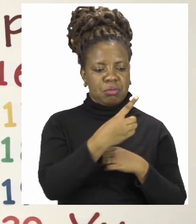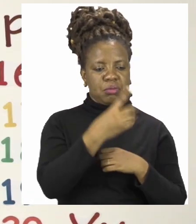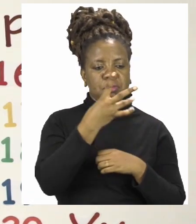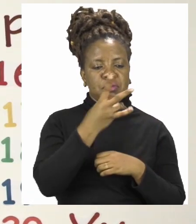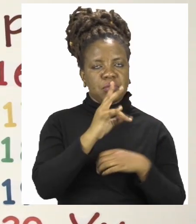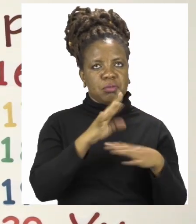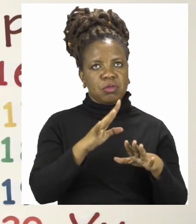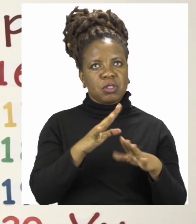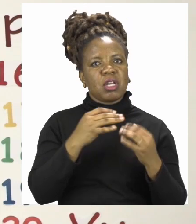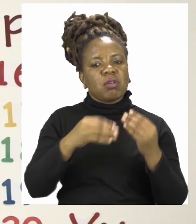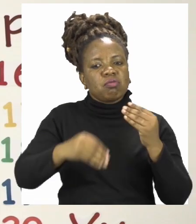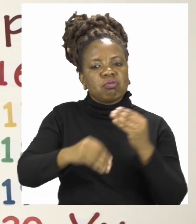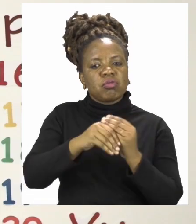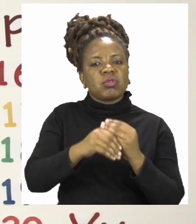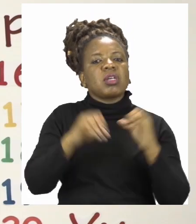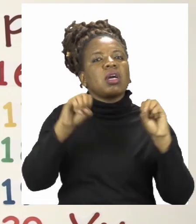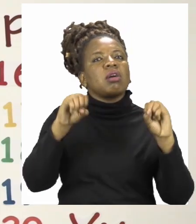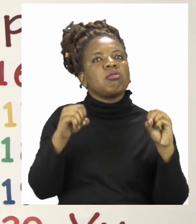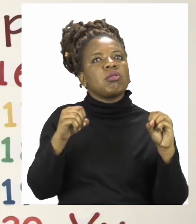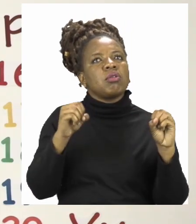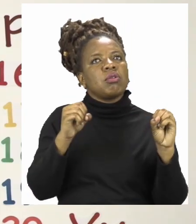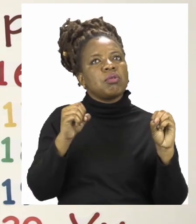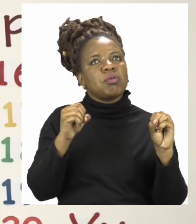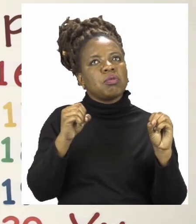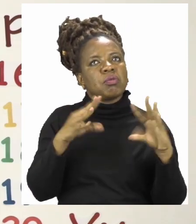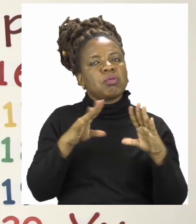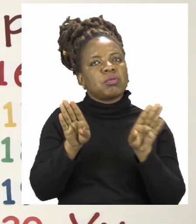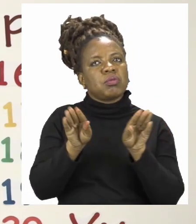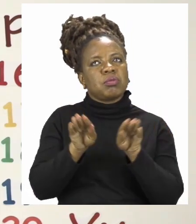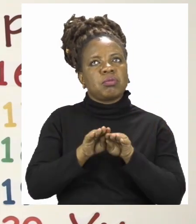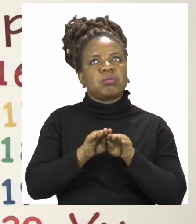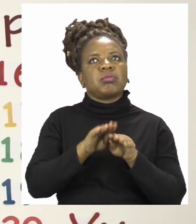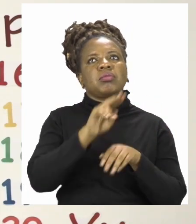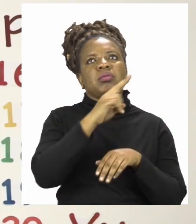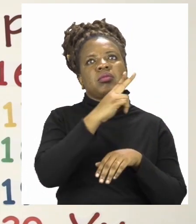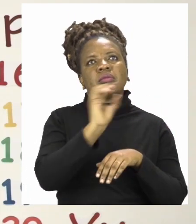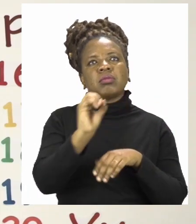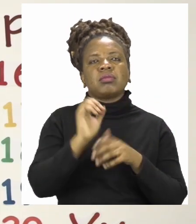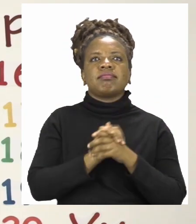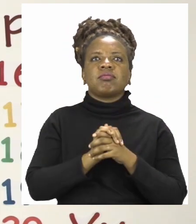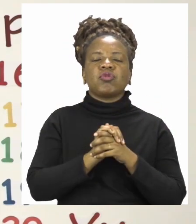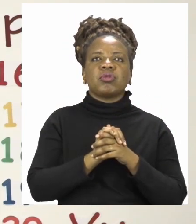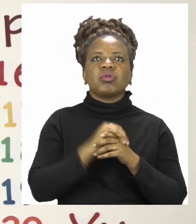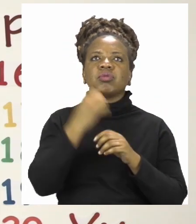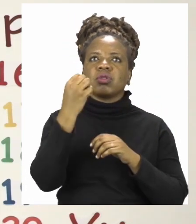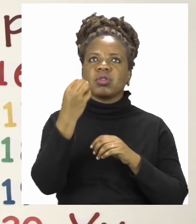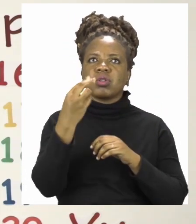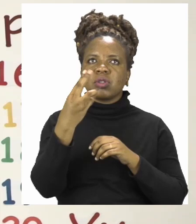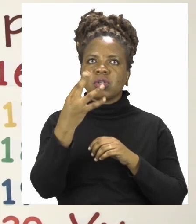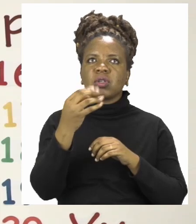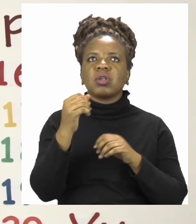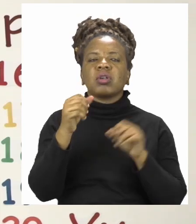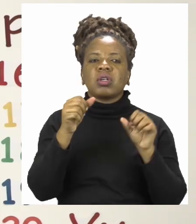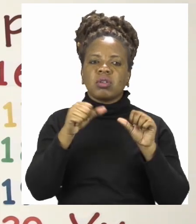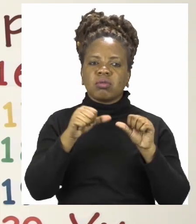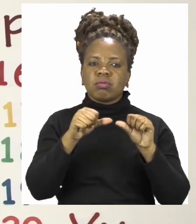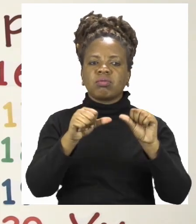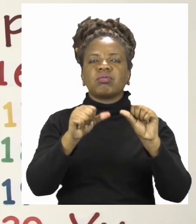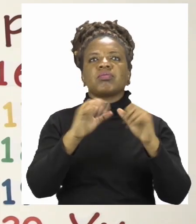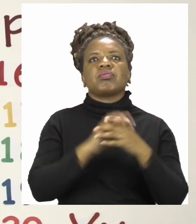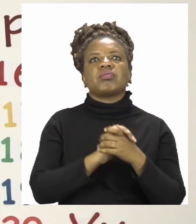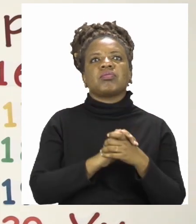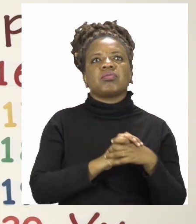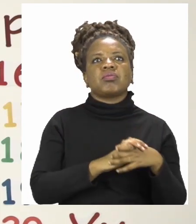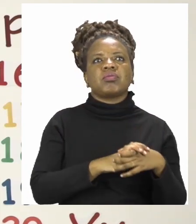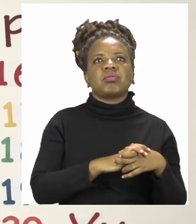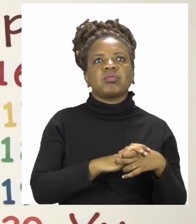move on to get to 20. How we're going to do that is by writing sticks. So 17 is already there